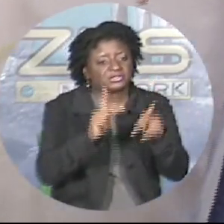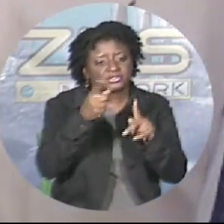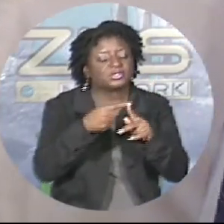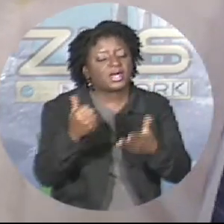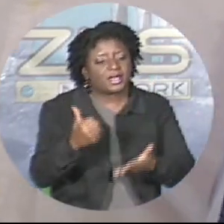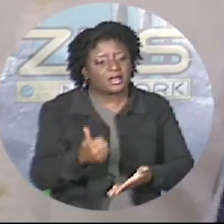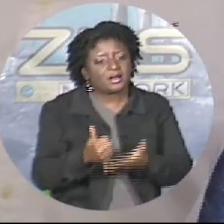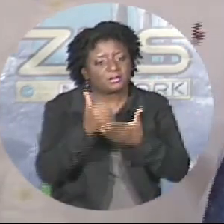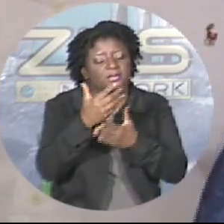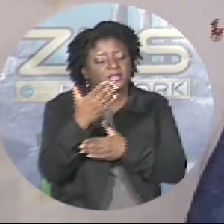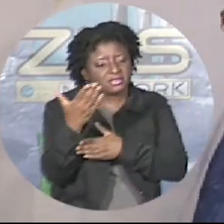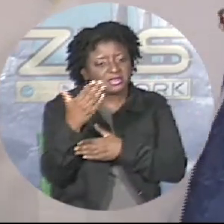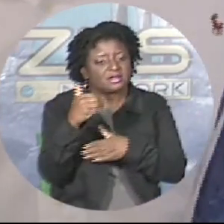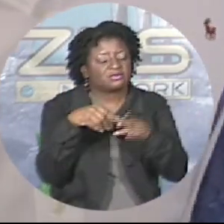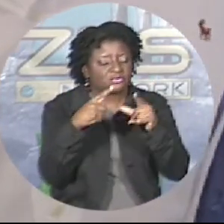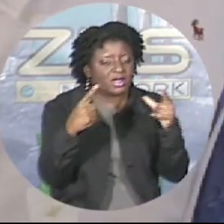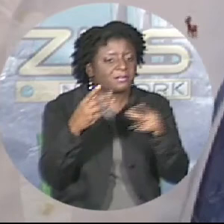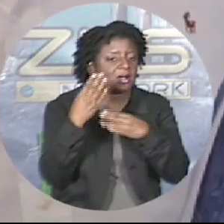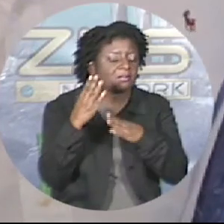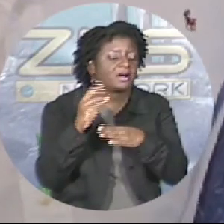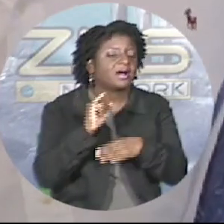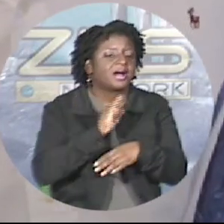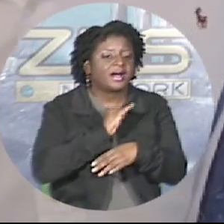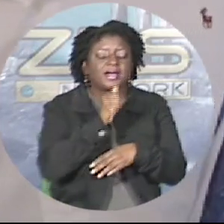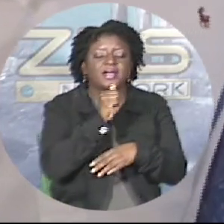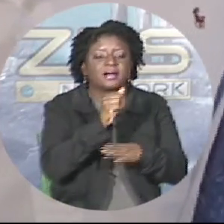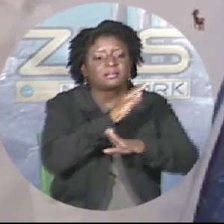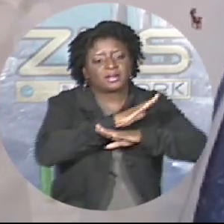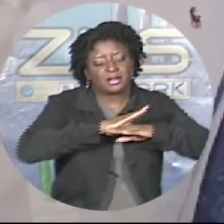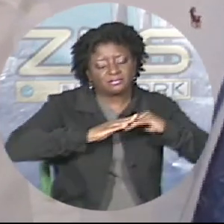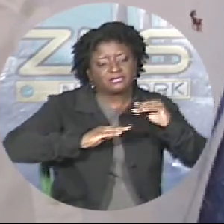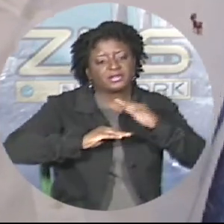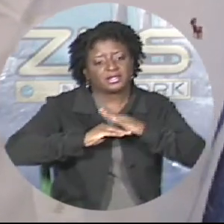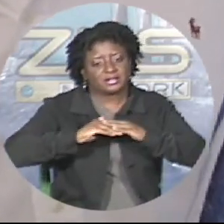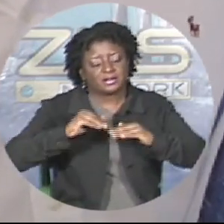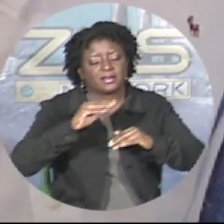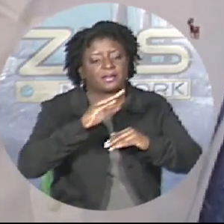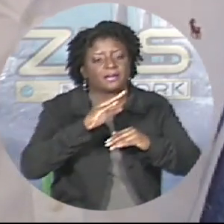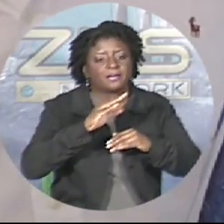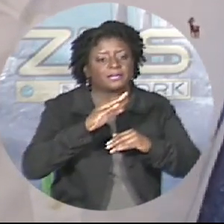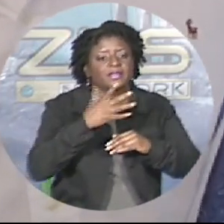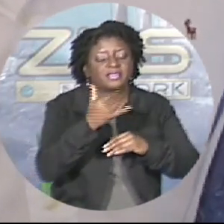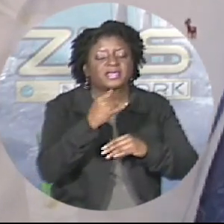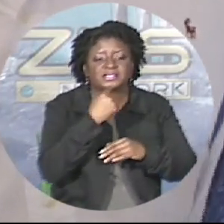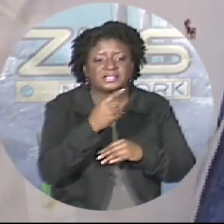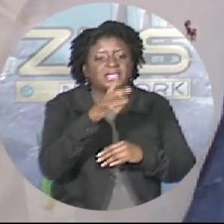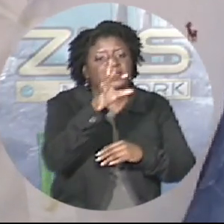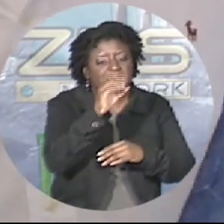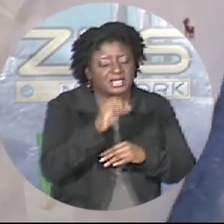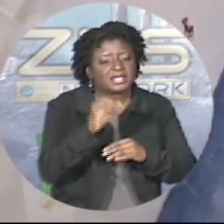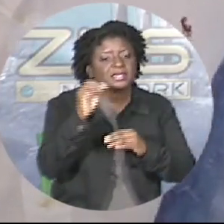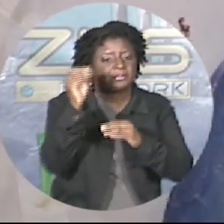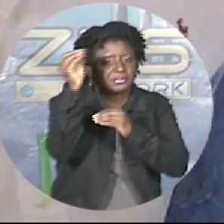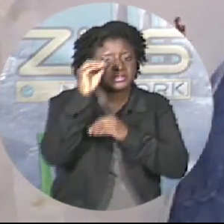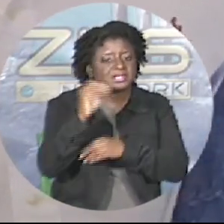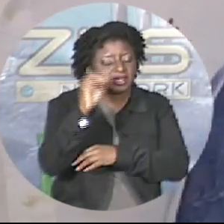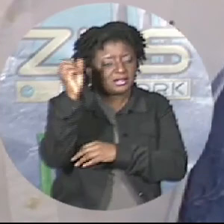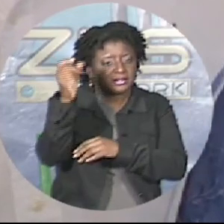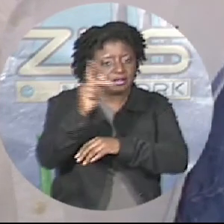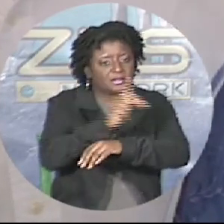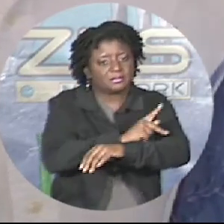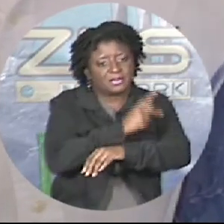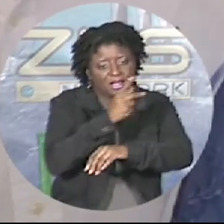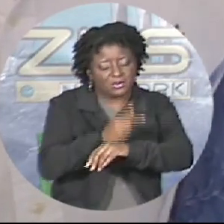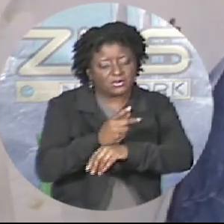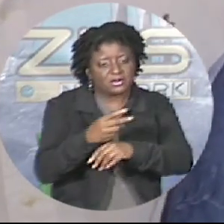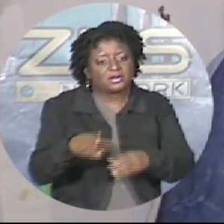so for me, I'm comforted by the fact that they say 80% has now been restored, and every day they add a few more